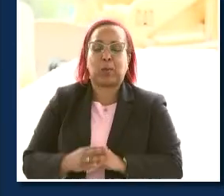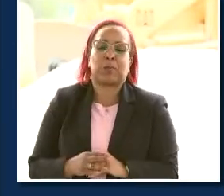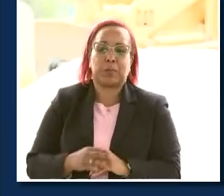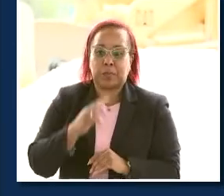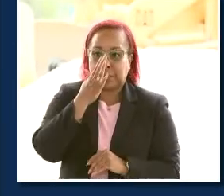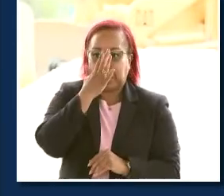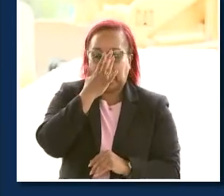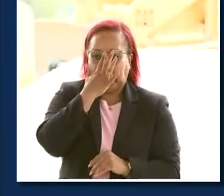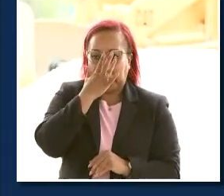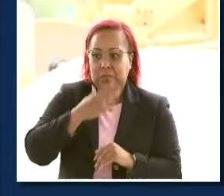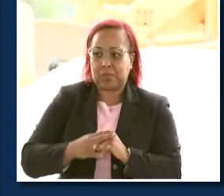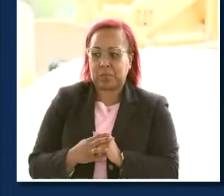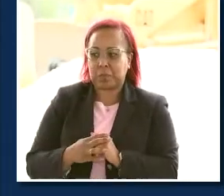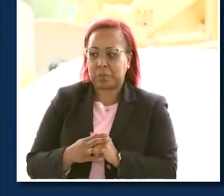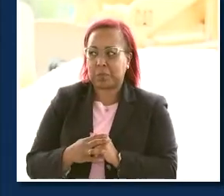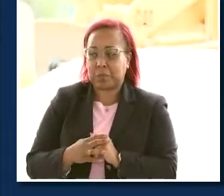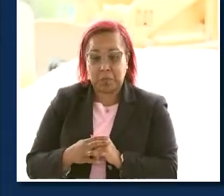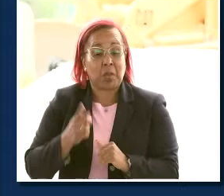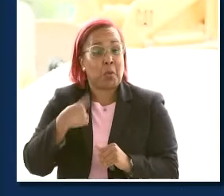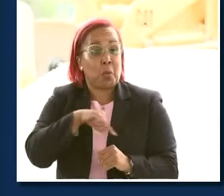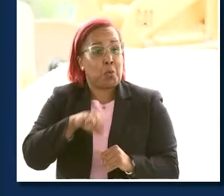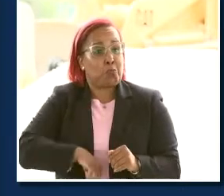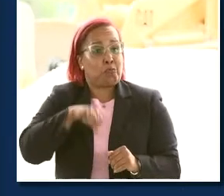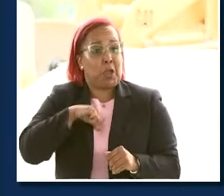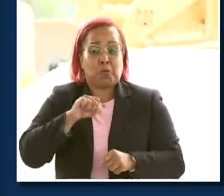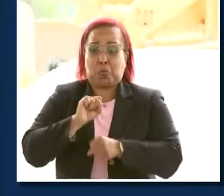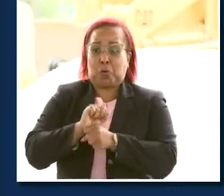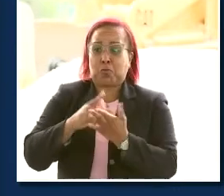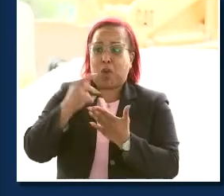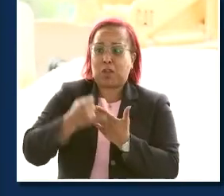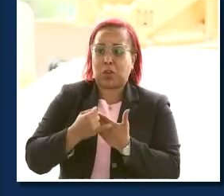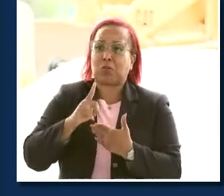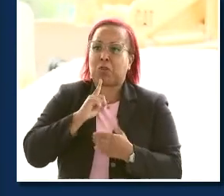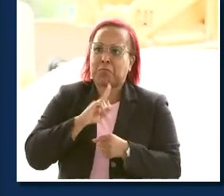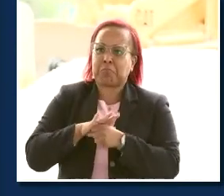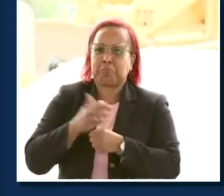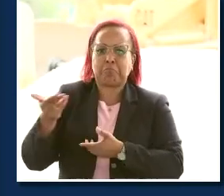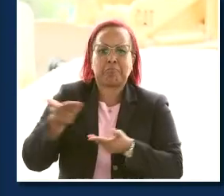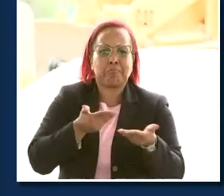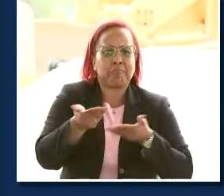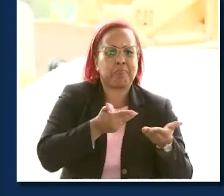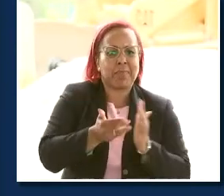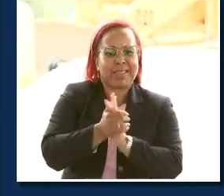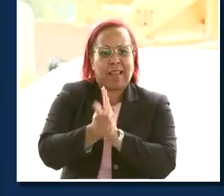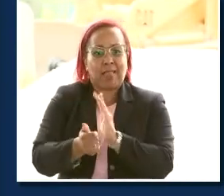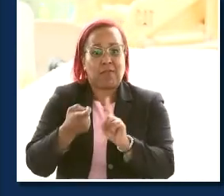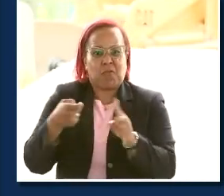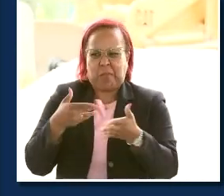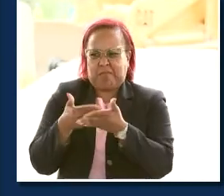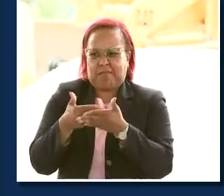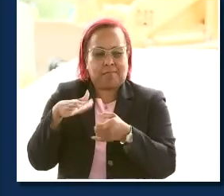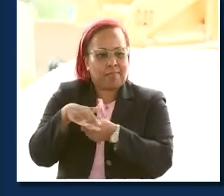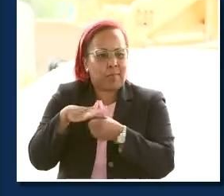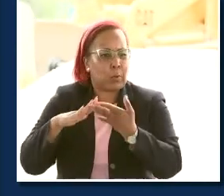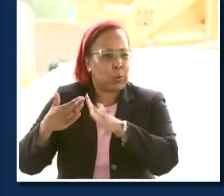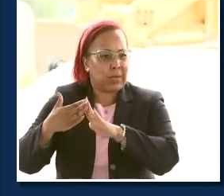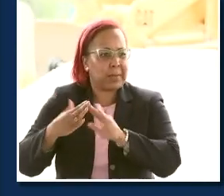business, we are proud to work on a project that is committed to employing talent from the surrounding